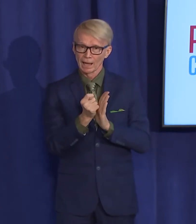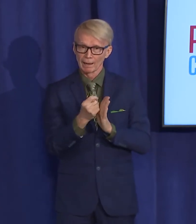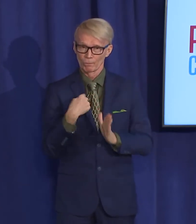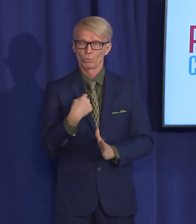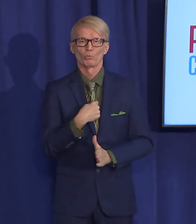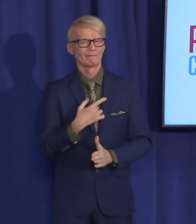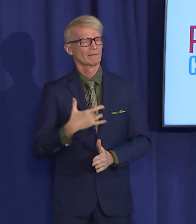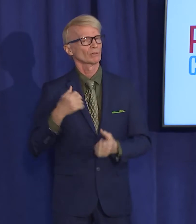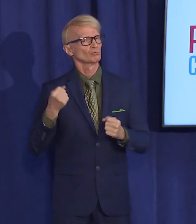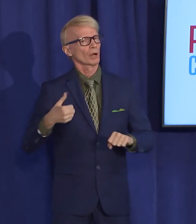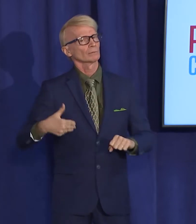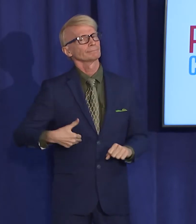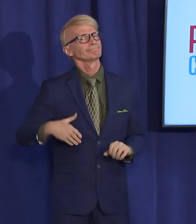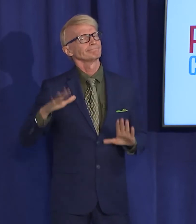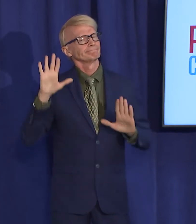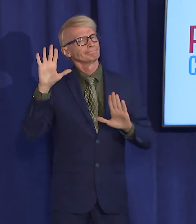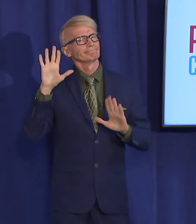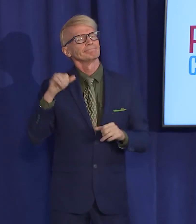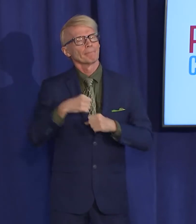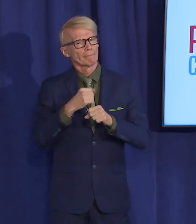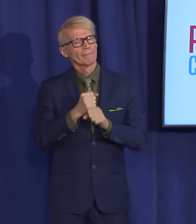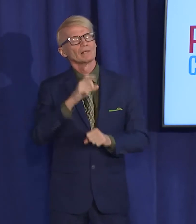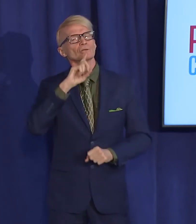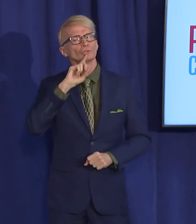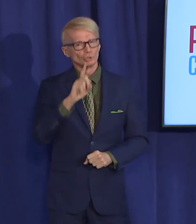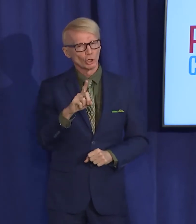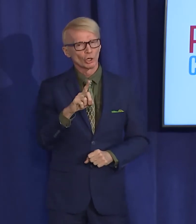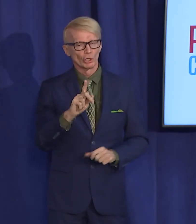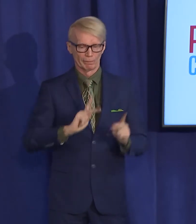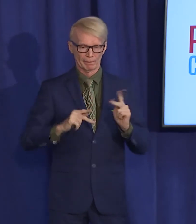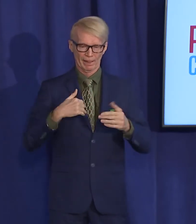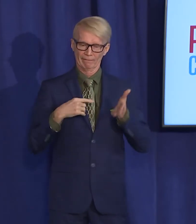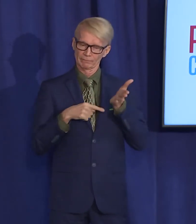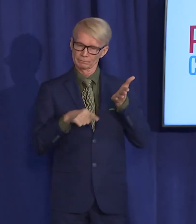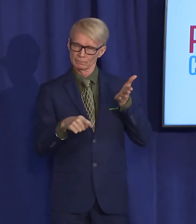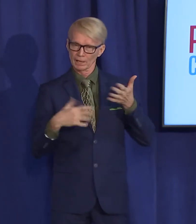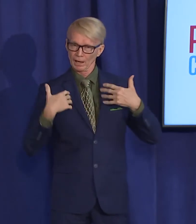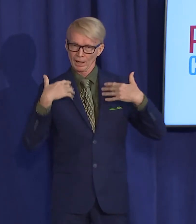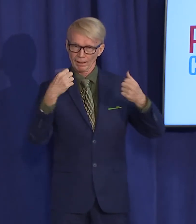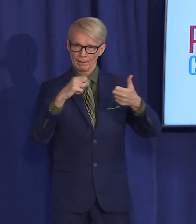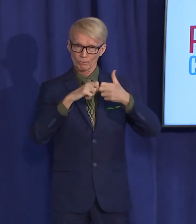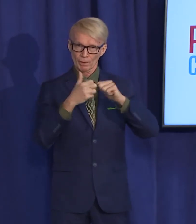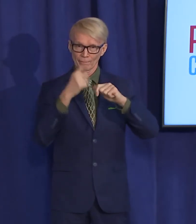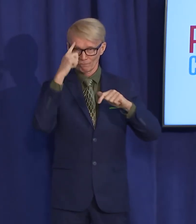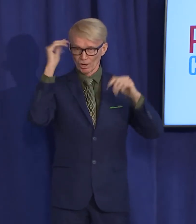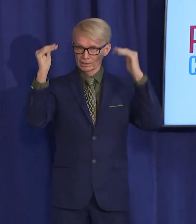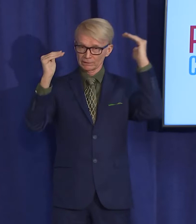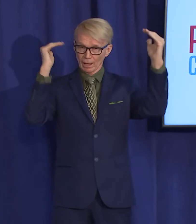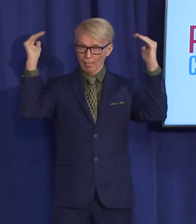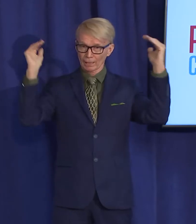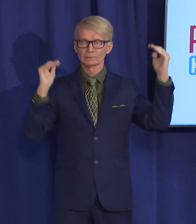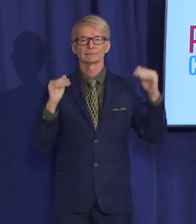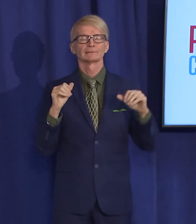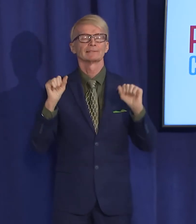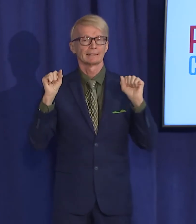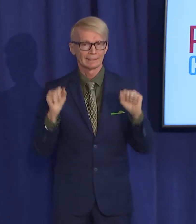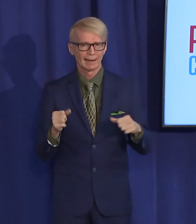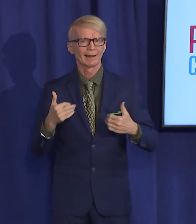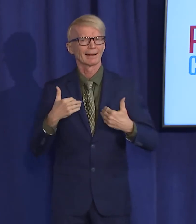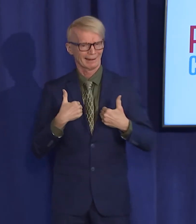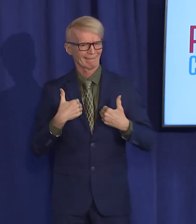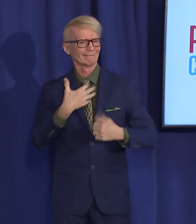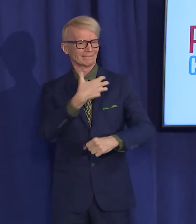here that we wanted certainly to make sure that people with severe underlying conditions, adults, were able to be